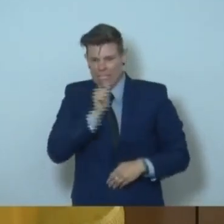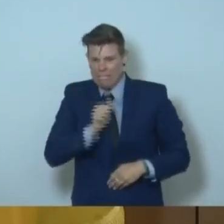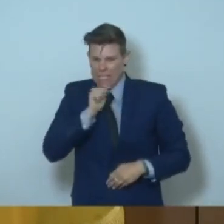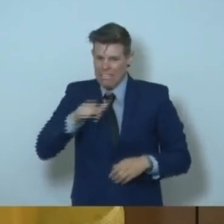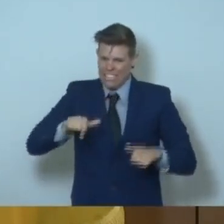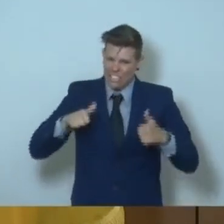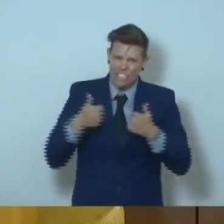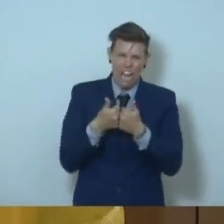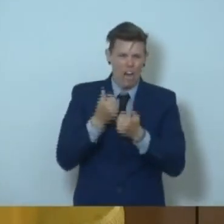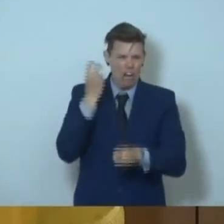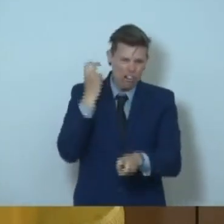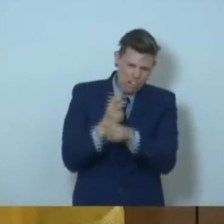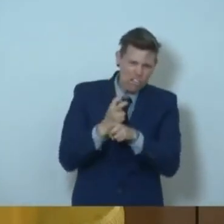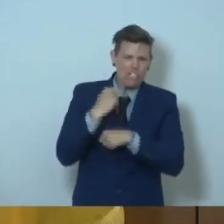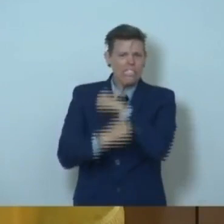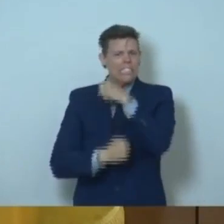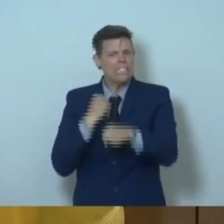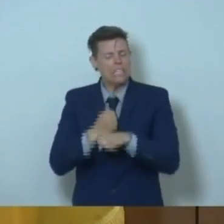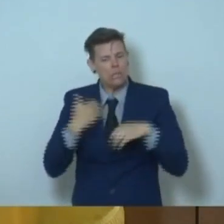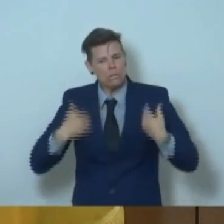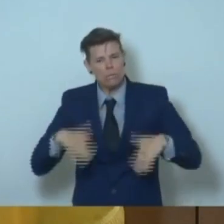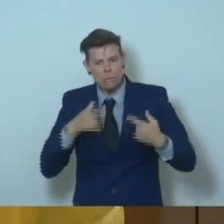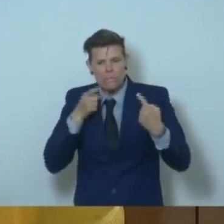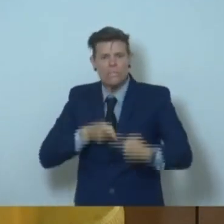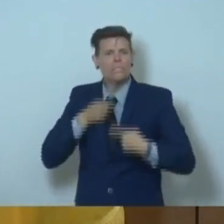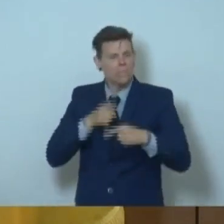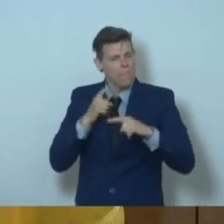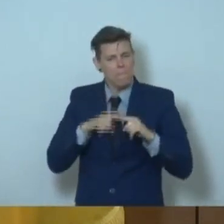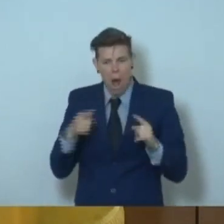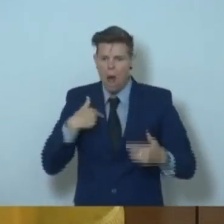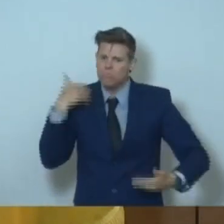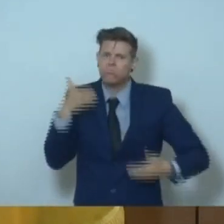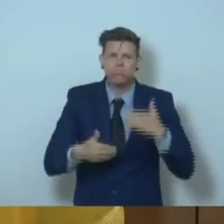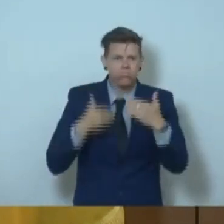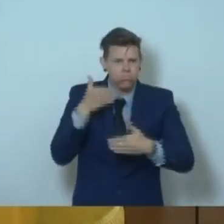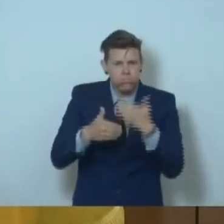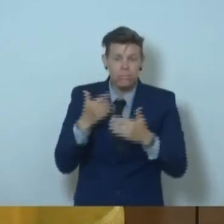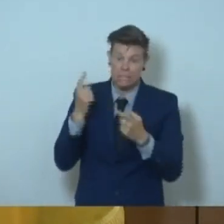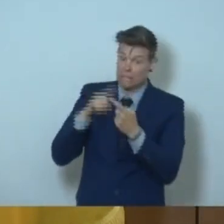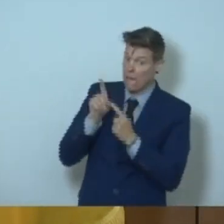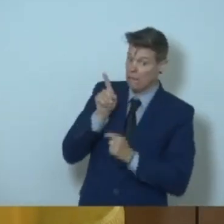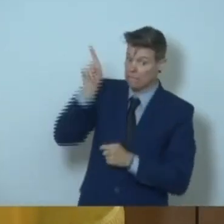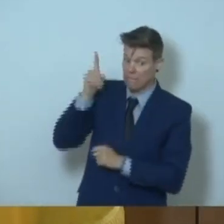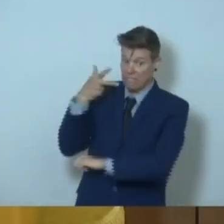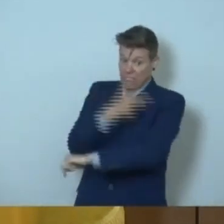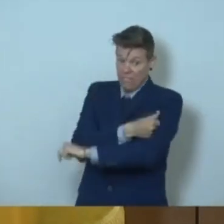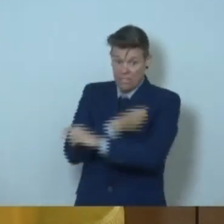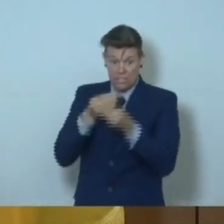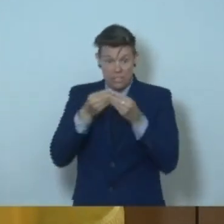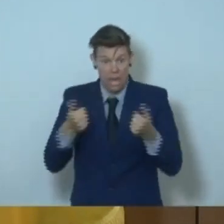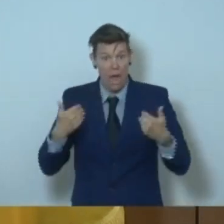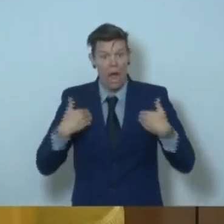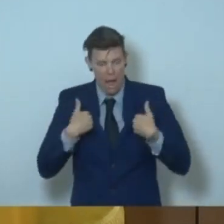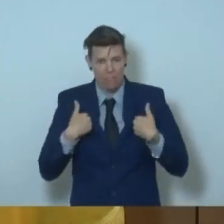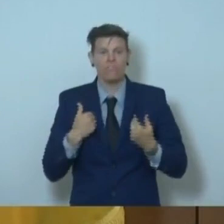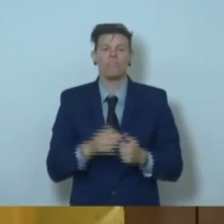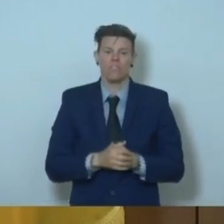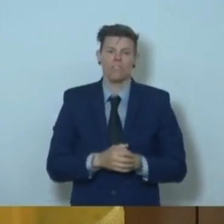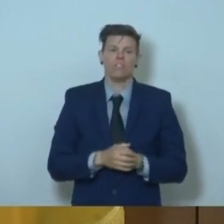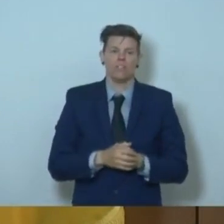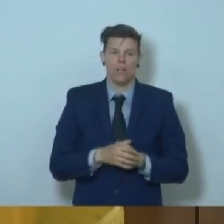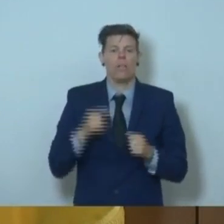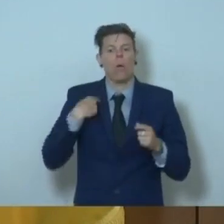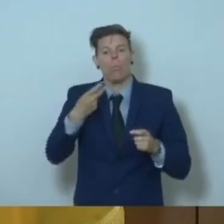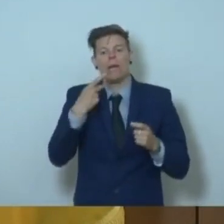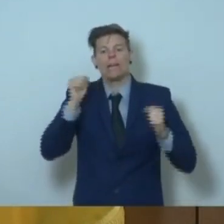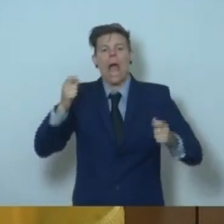we do that, or year and a half or 2 years, depending upon the availability of a reliable vaccine, We're going to be able to celebrate human kindness